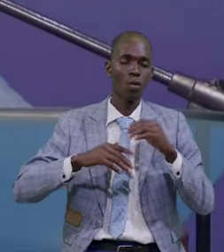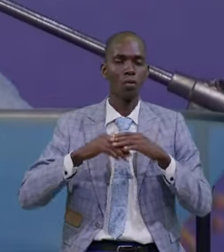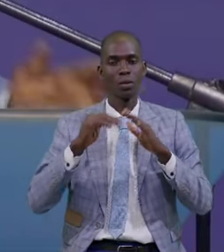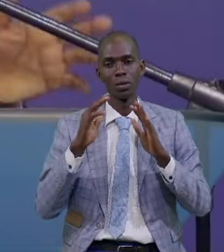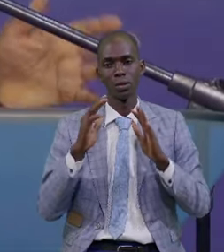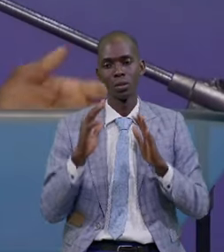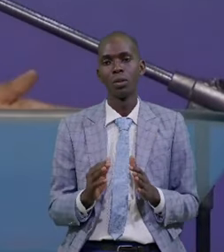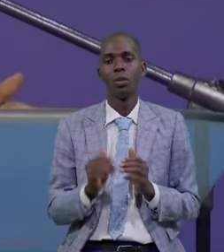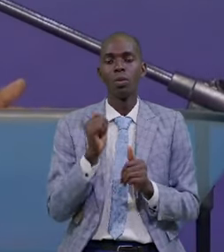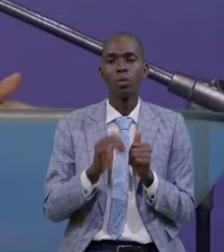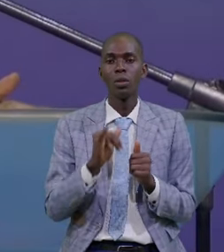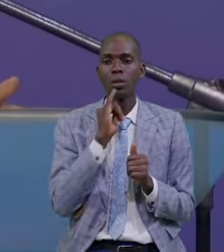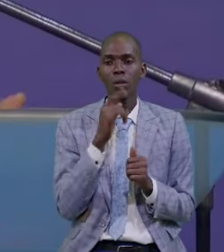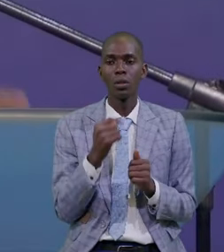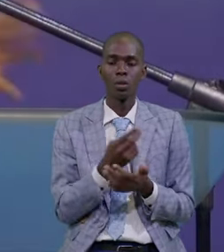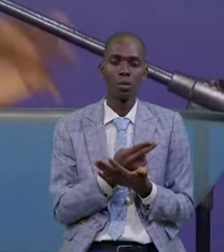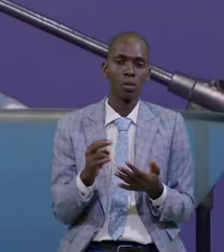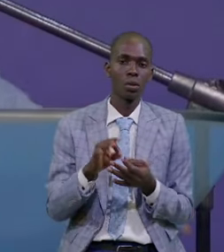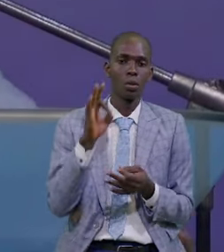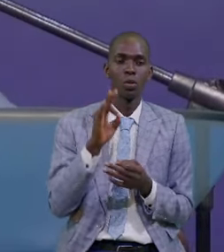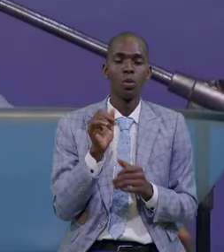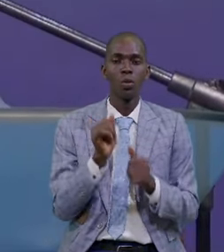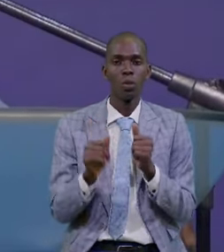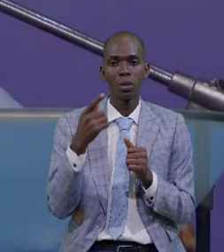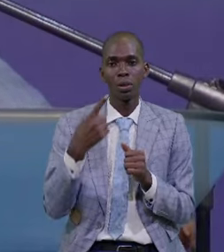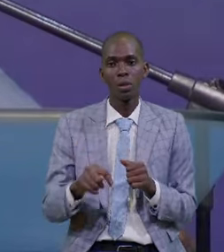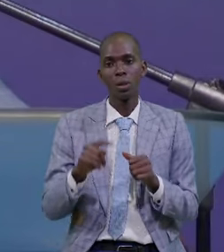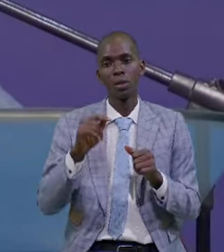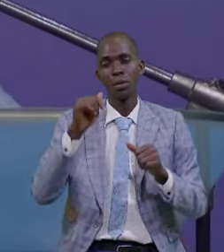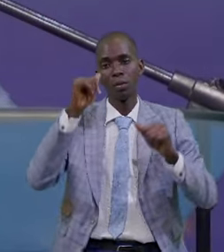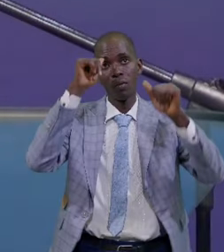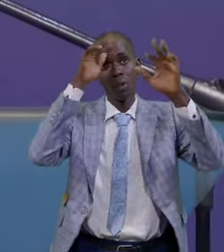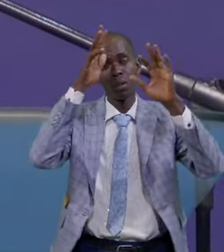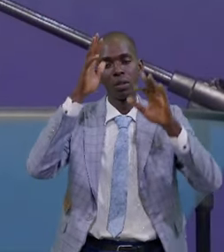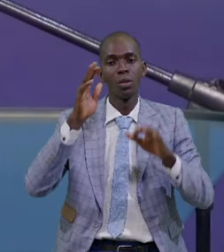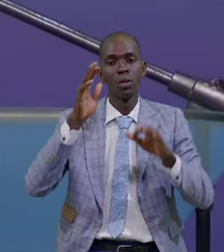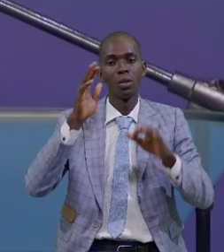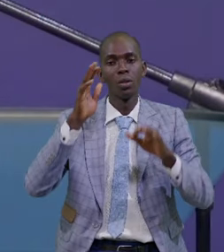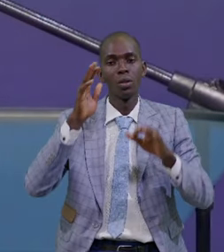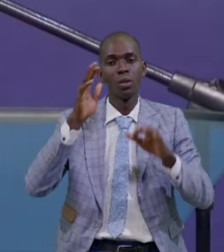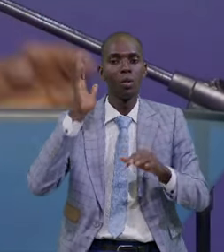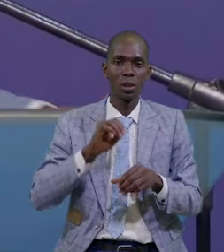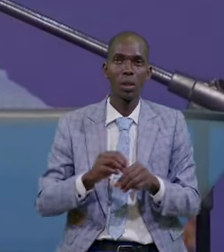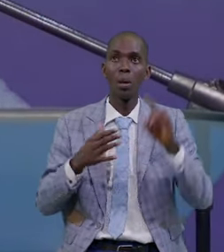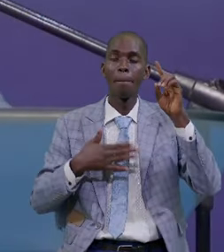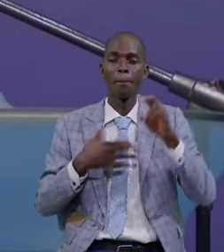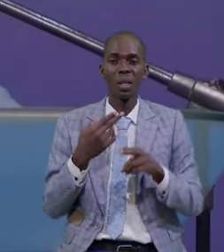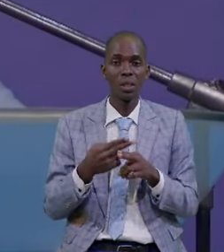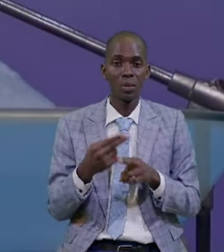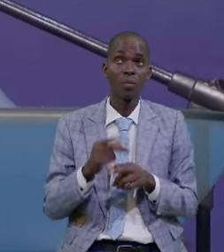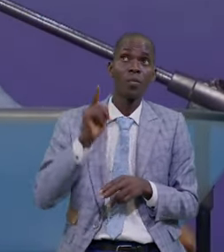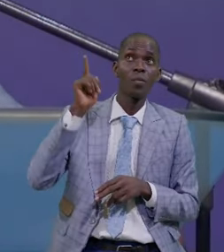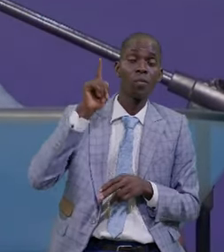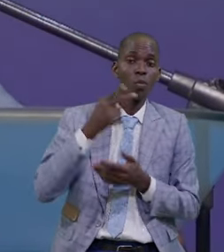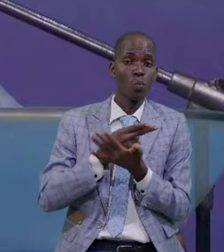Ghost, whom the Father will send in my name. He shall teach you